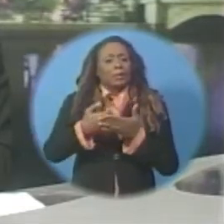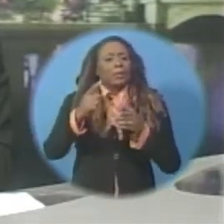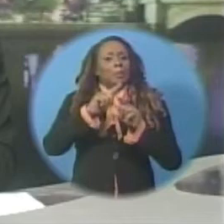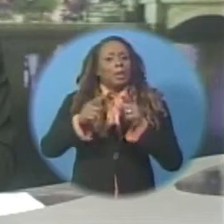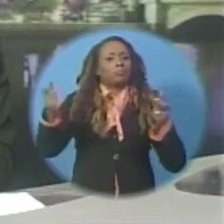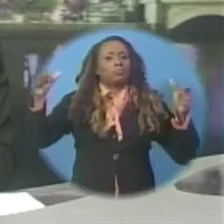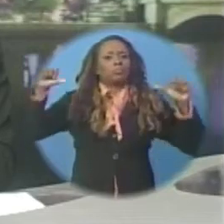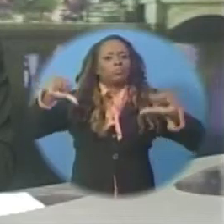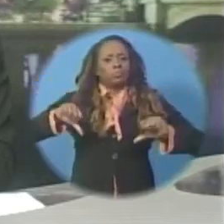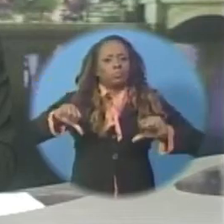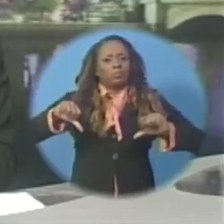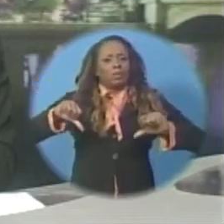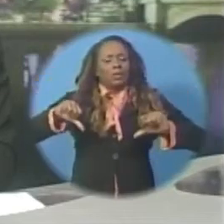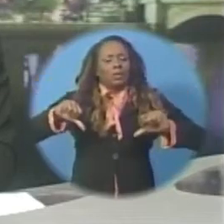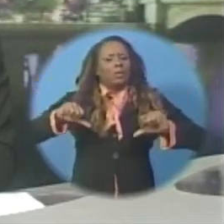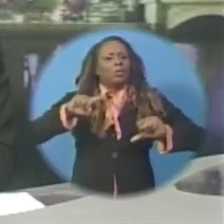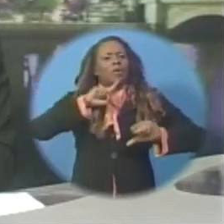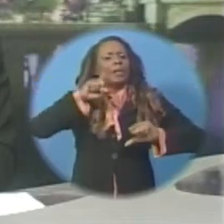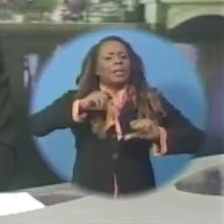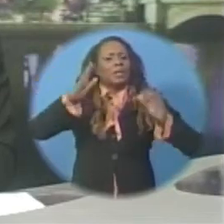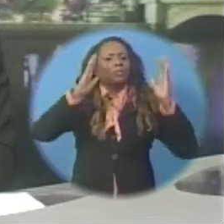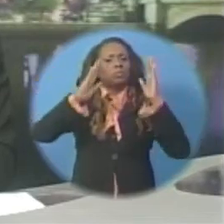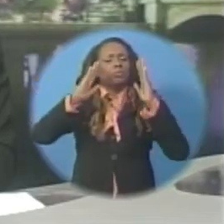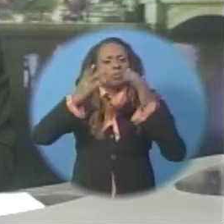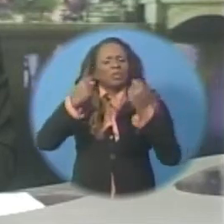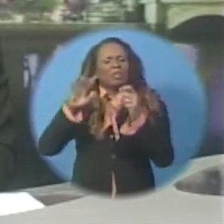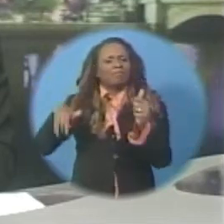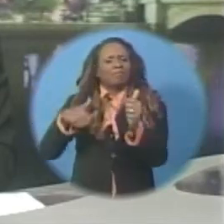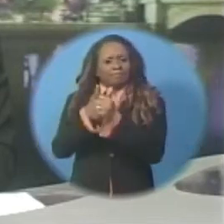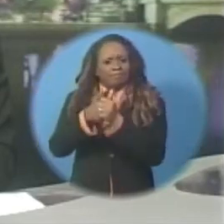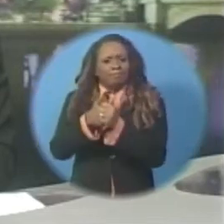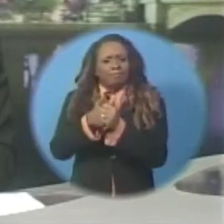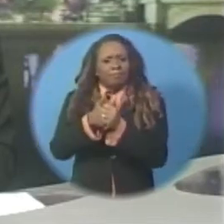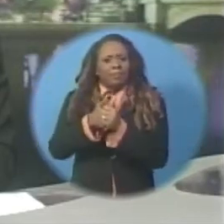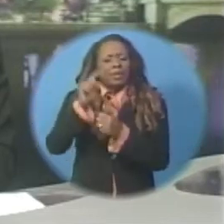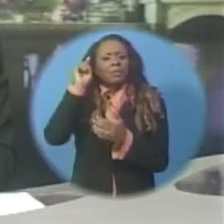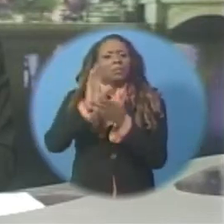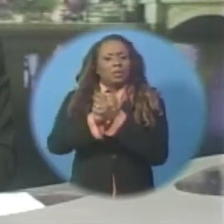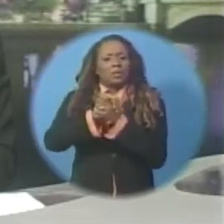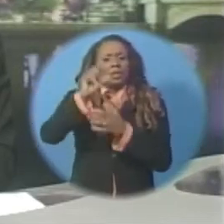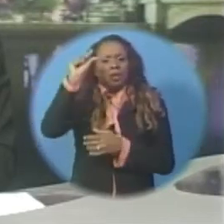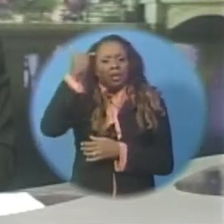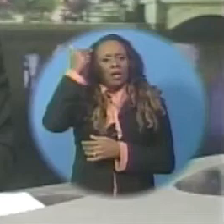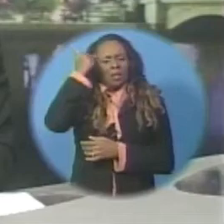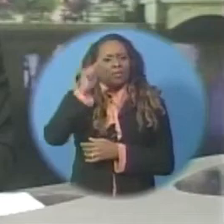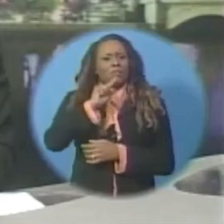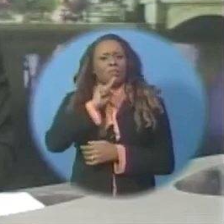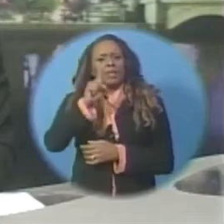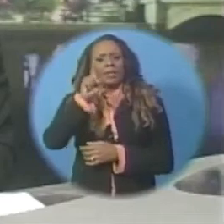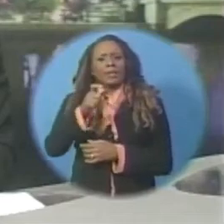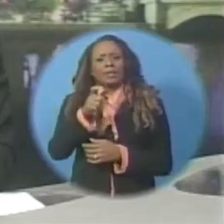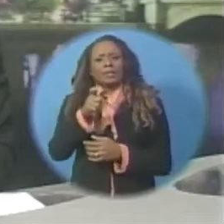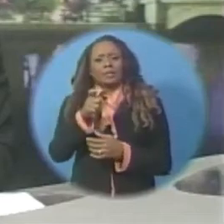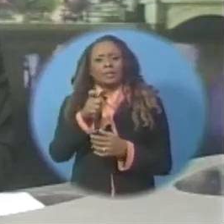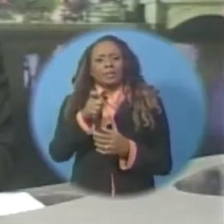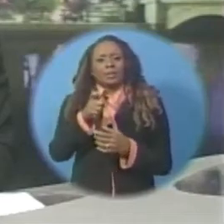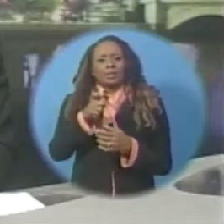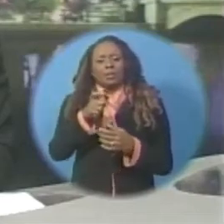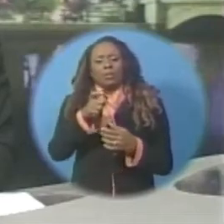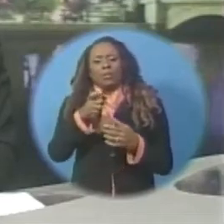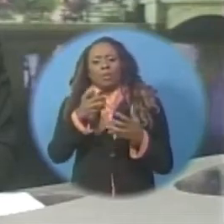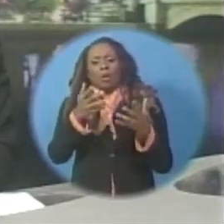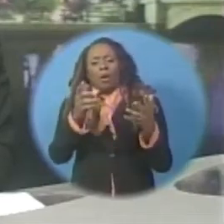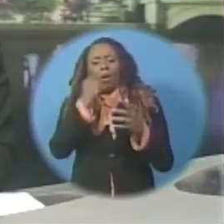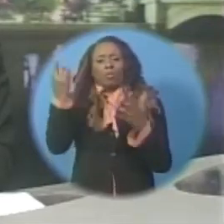a few days ago. This brought it in line with the recent downgrade by Standard & Poor's. He believes just as government is quick to